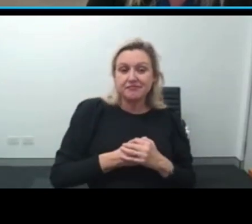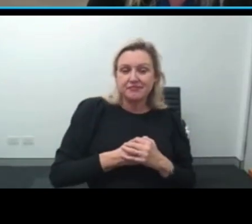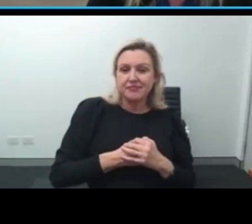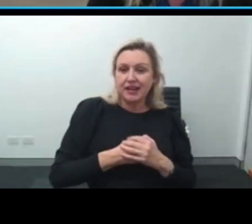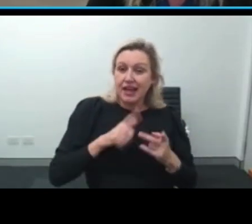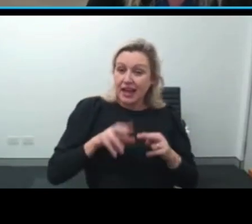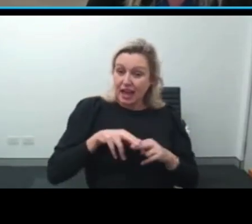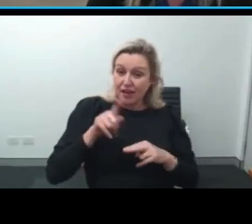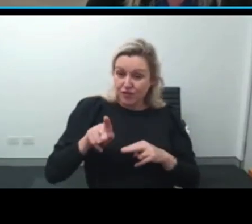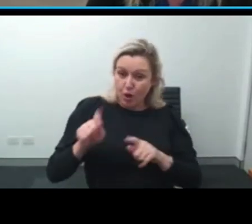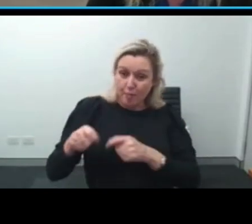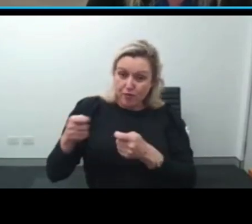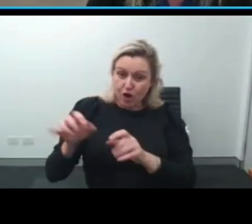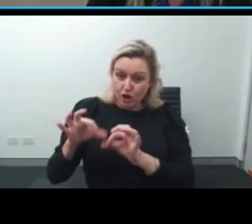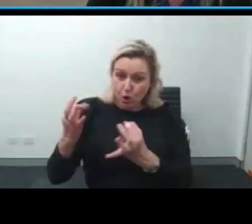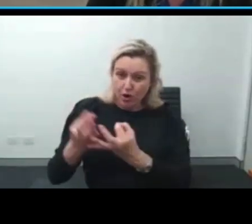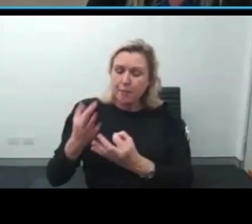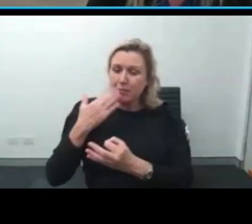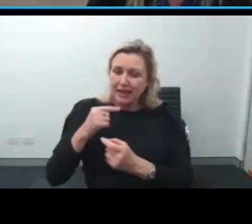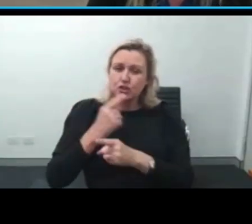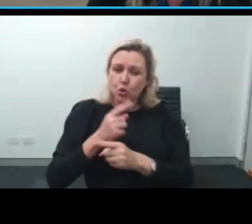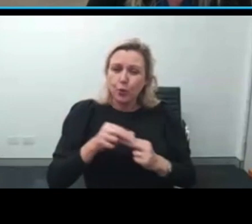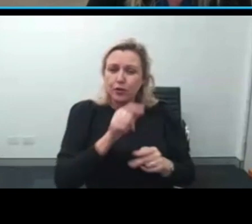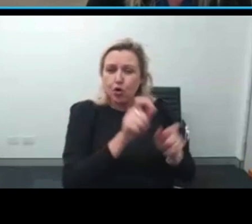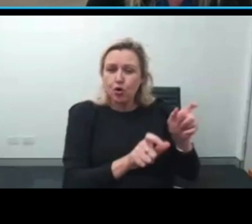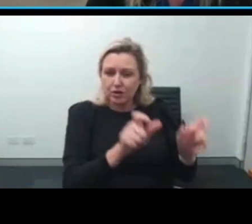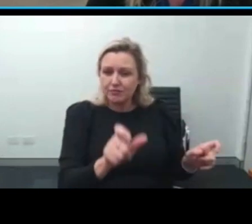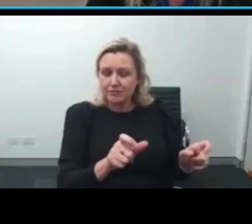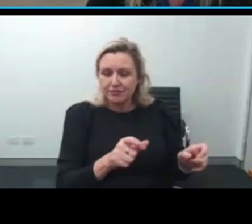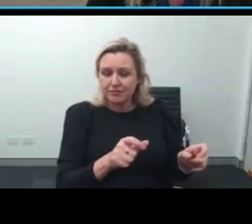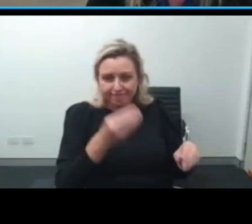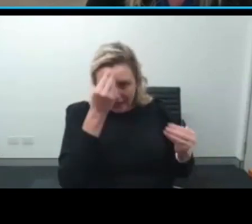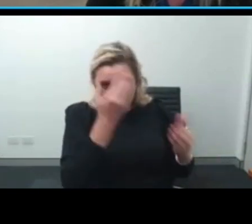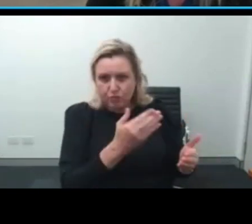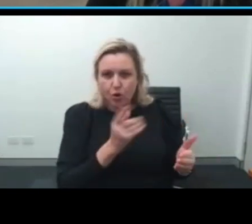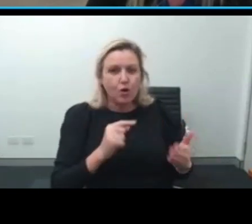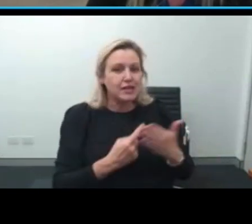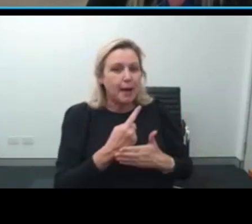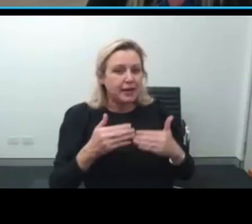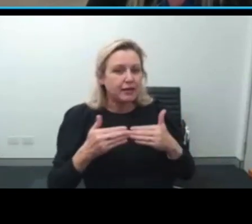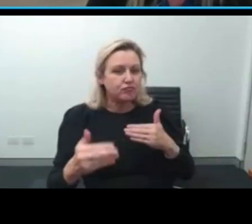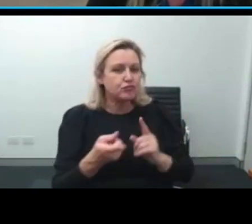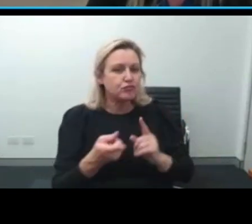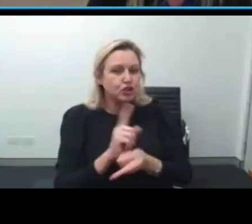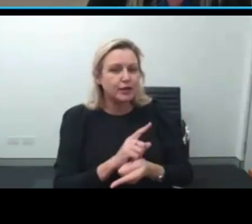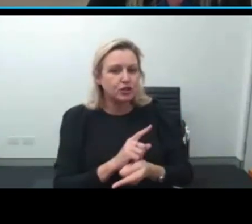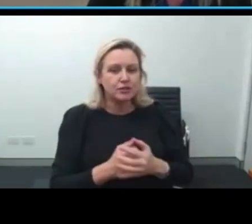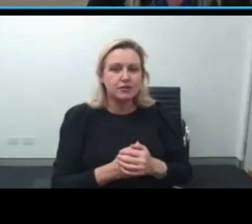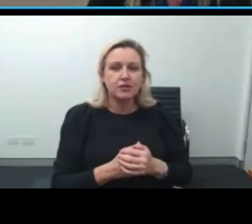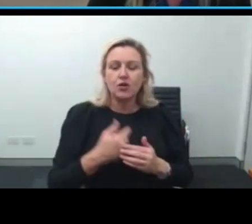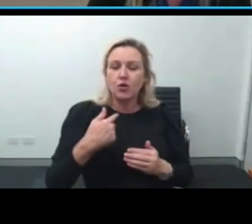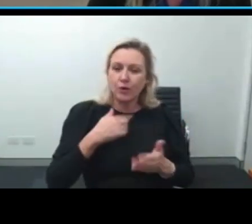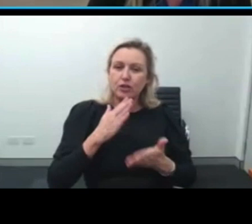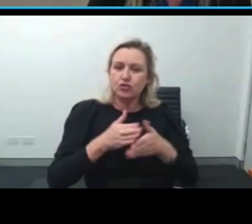If you're a provider, talk with your care recipients about the recent and upcoming changes. We definitely are putting a focus